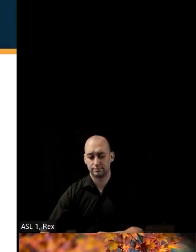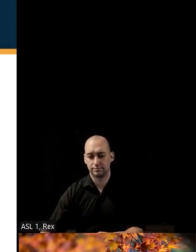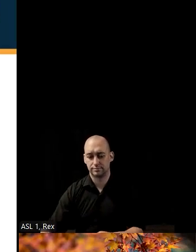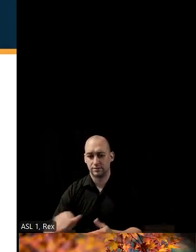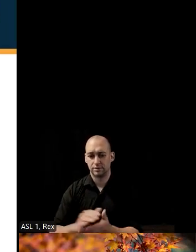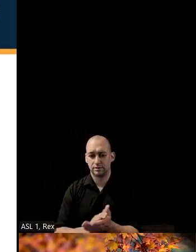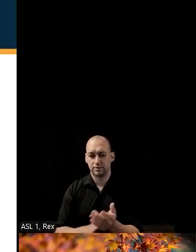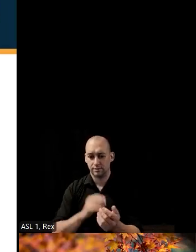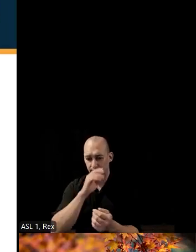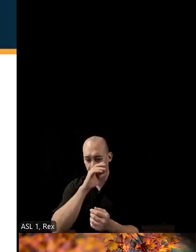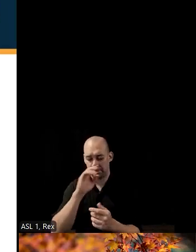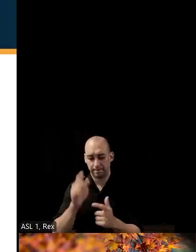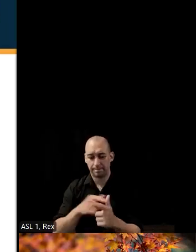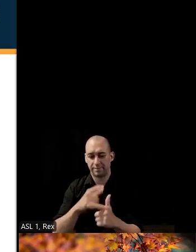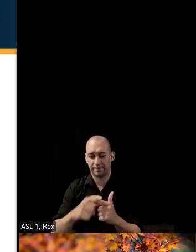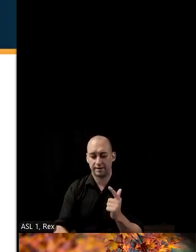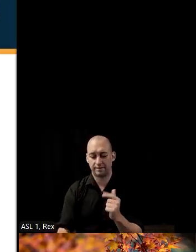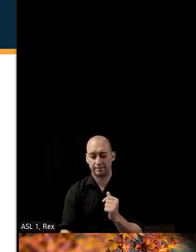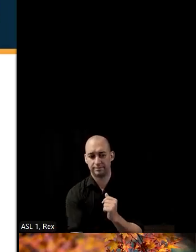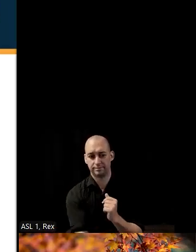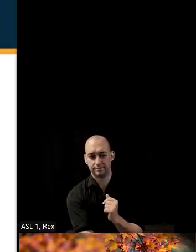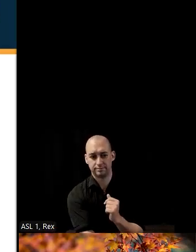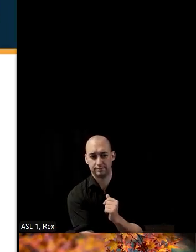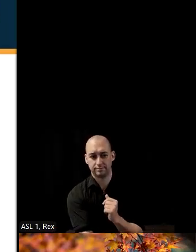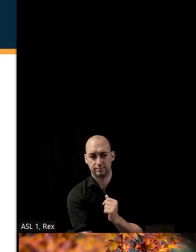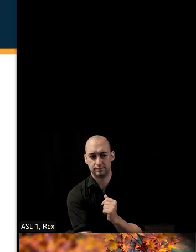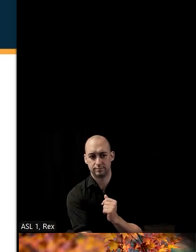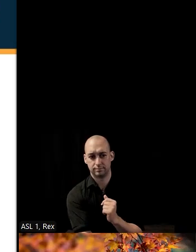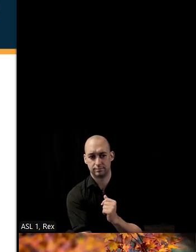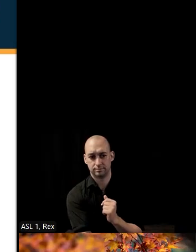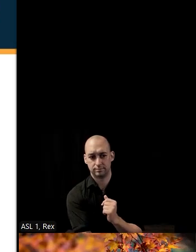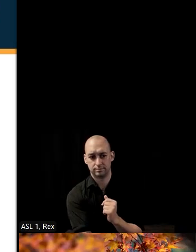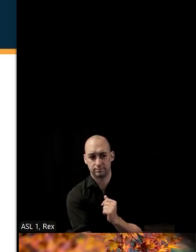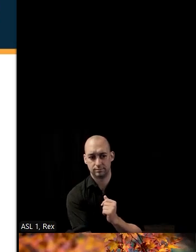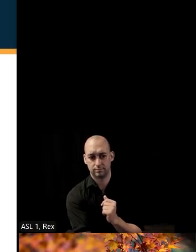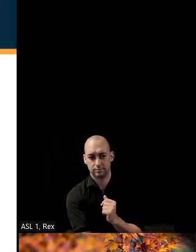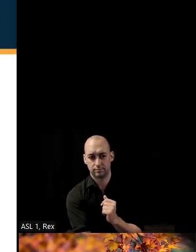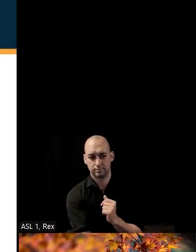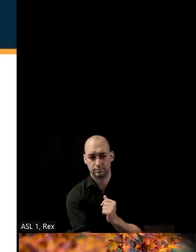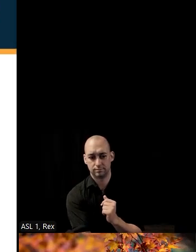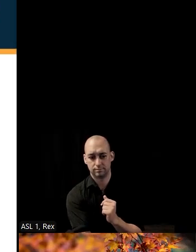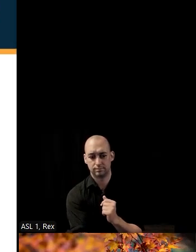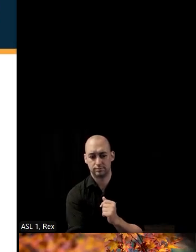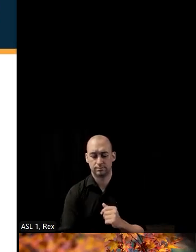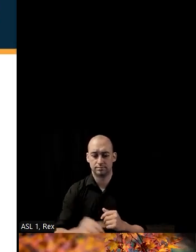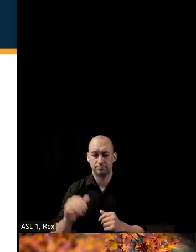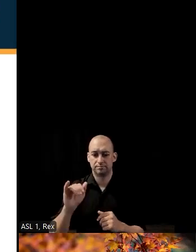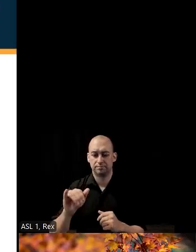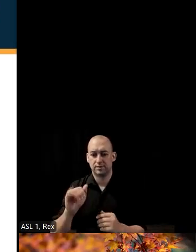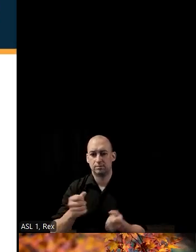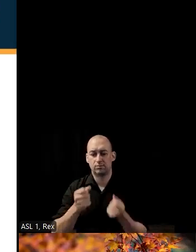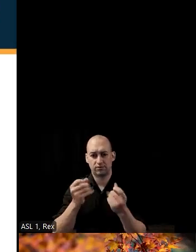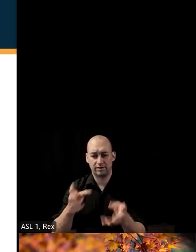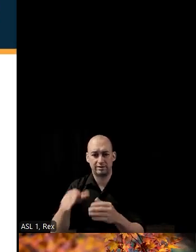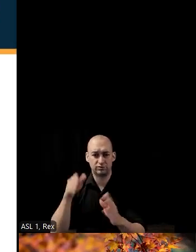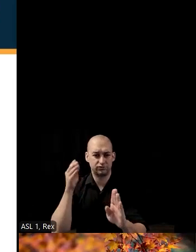And then, of course, it's the local providers. It could be nonprofits at the local level who provide direct services. So this